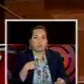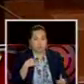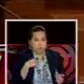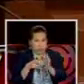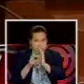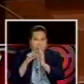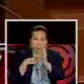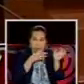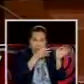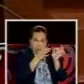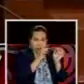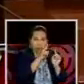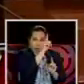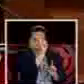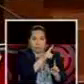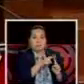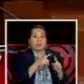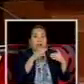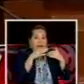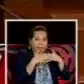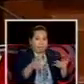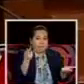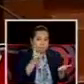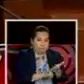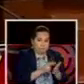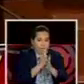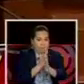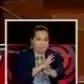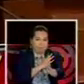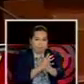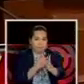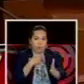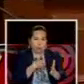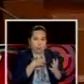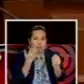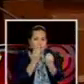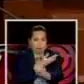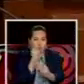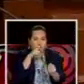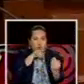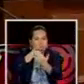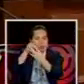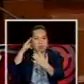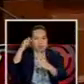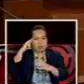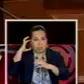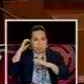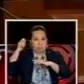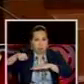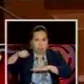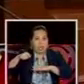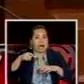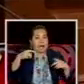this after the signing of the impeachment complaint against Chief Justice Corona, are there other